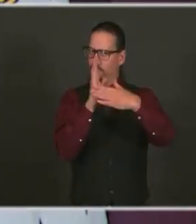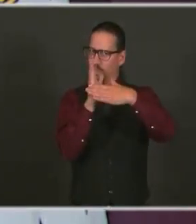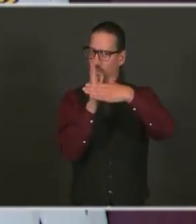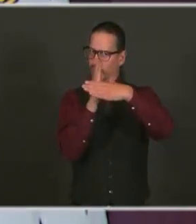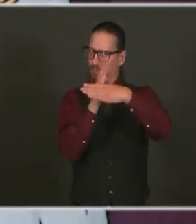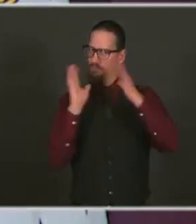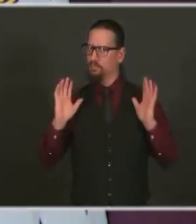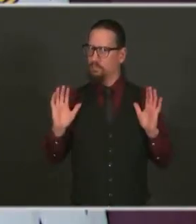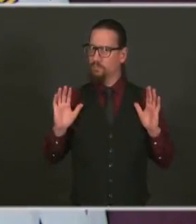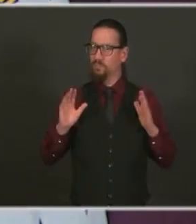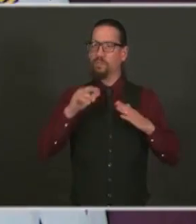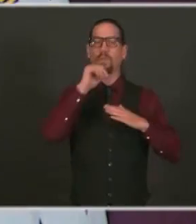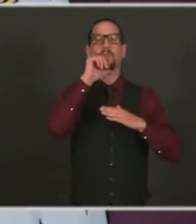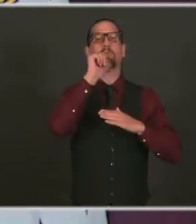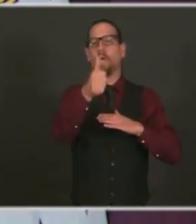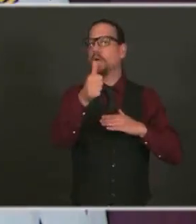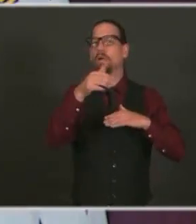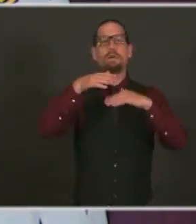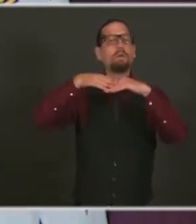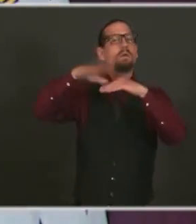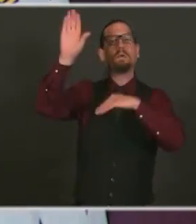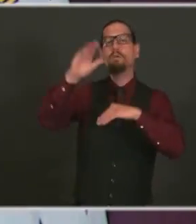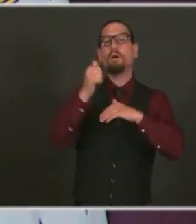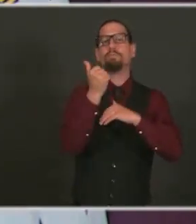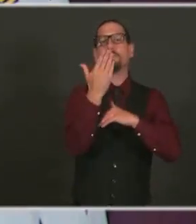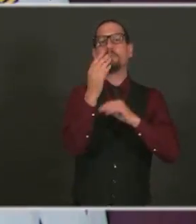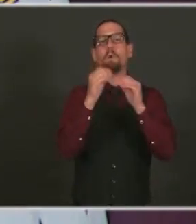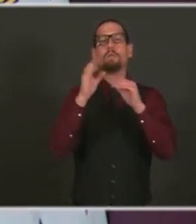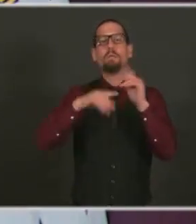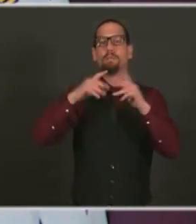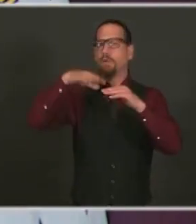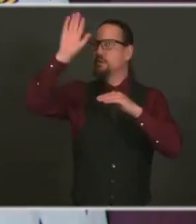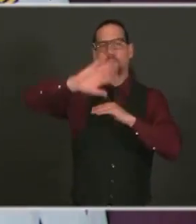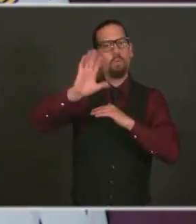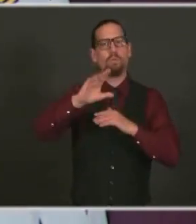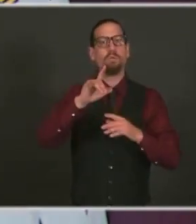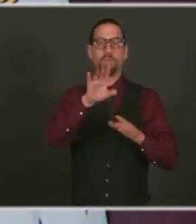of coworkers. I don't know who else, maybe a doctor.